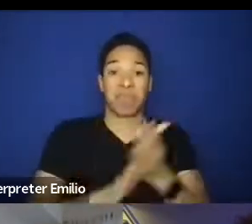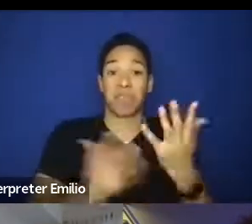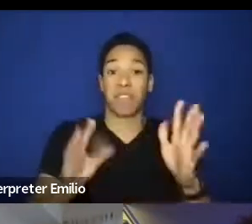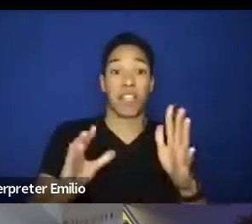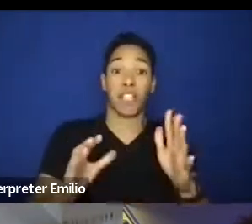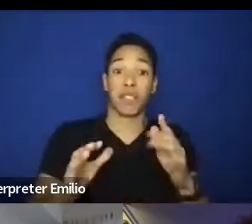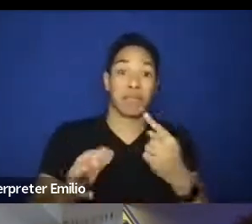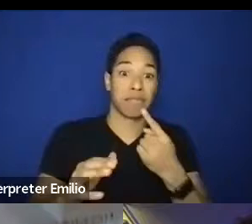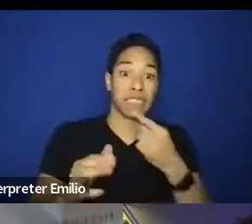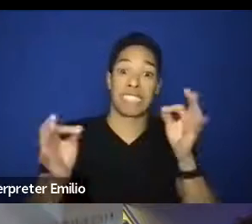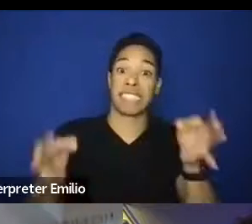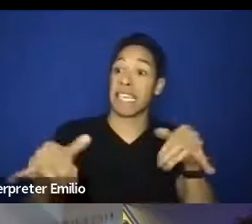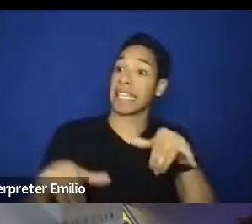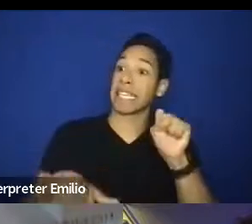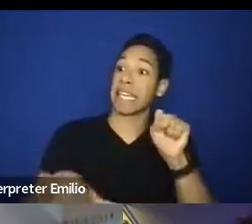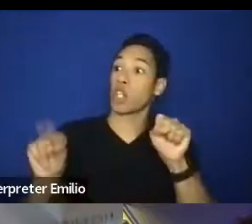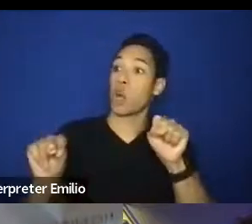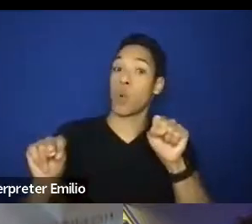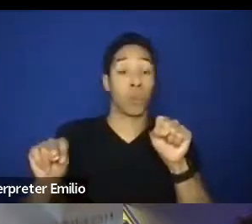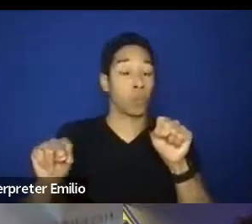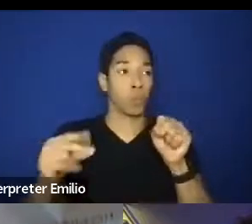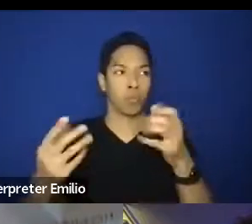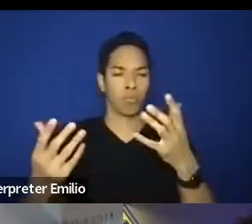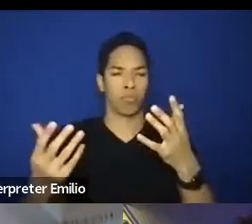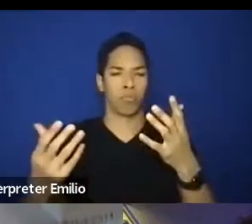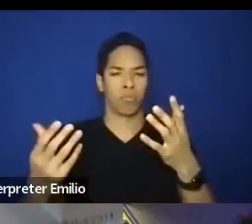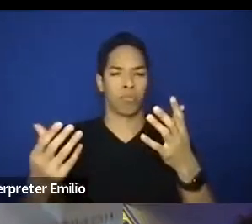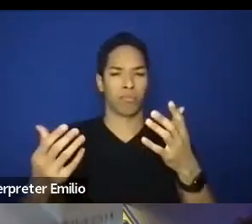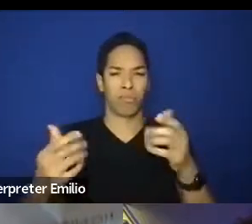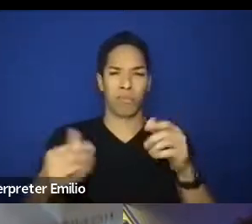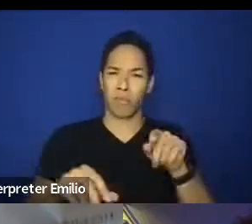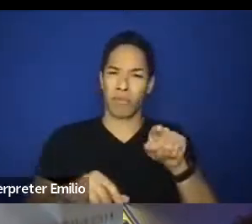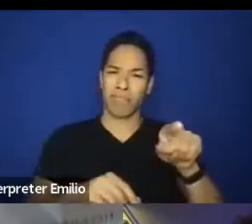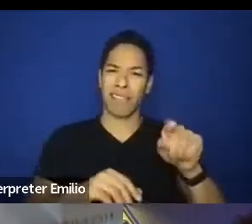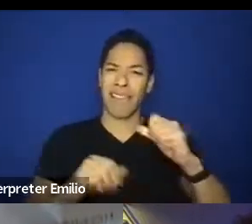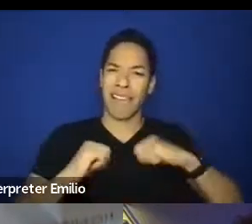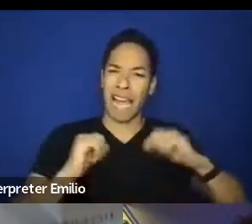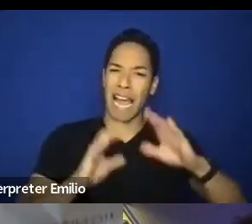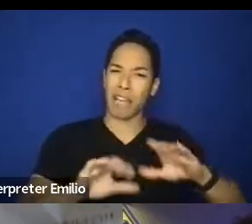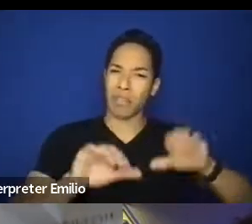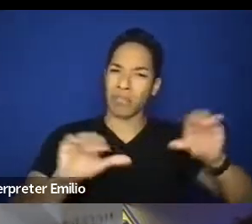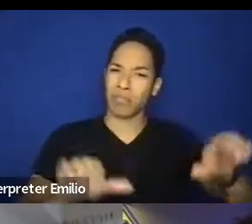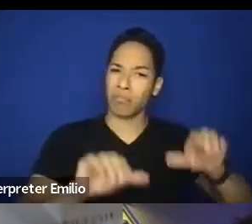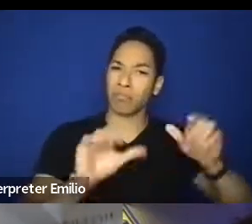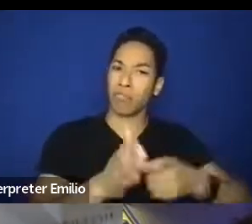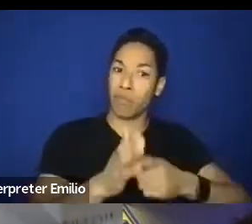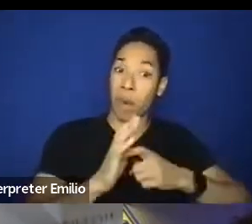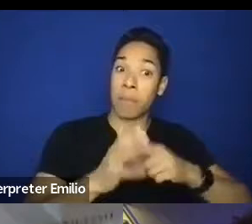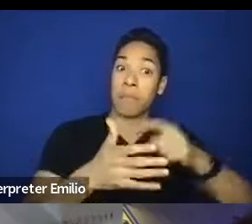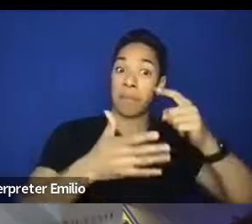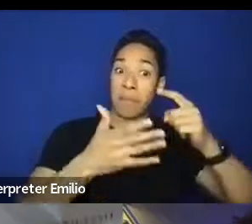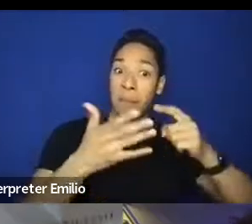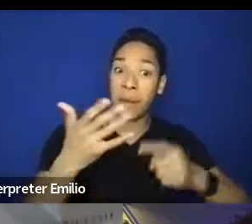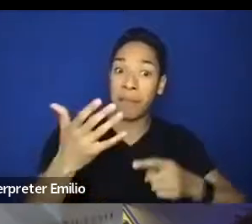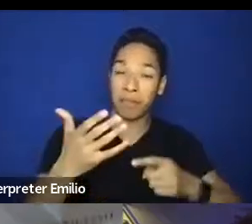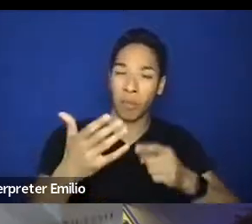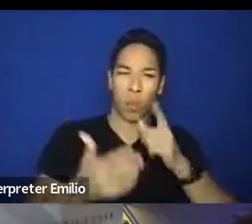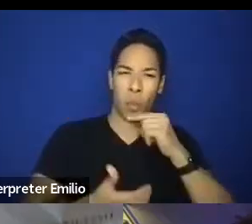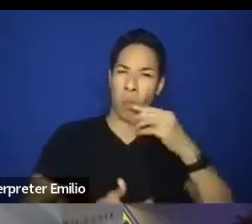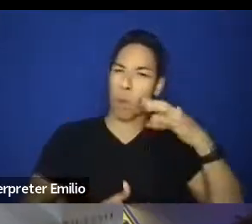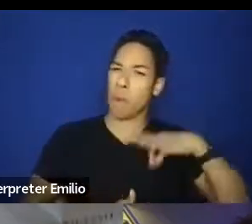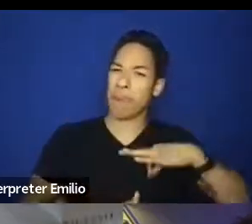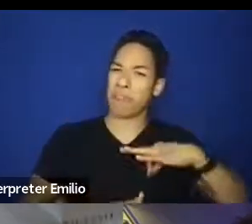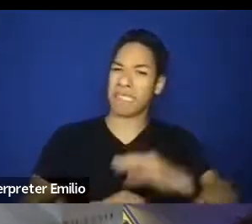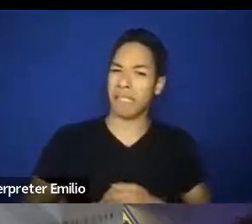and so it's like, is this doing everyone a disservice by requiring all this material? And like you said, Ben, it feels